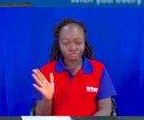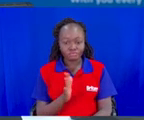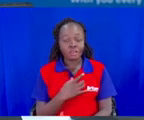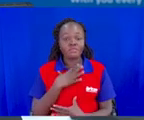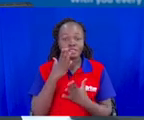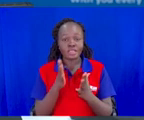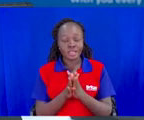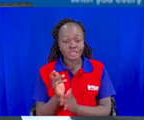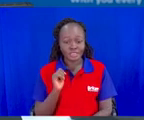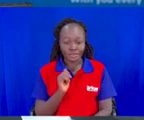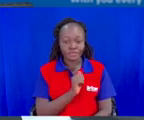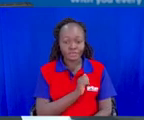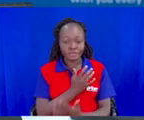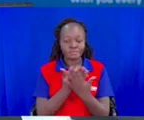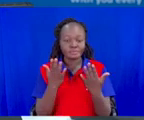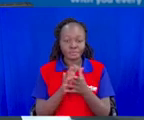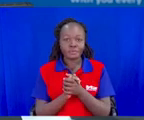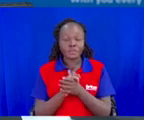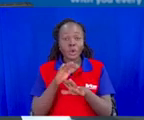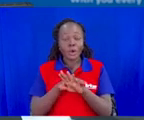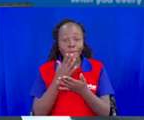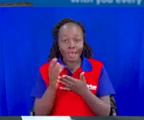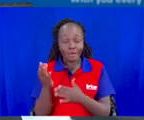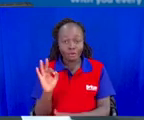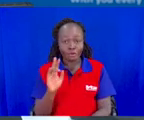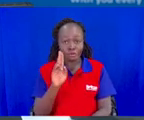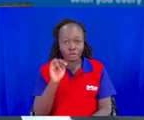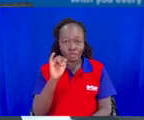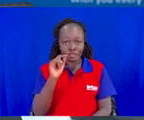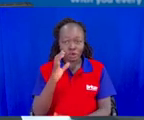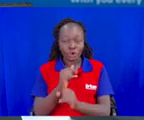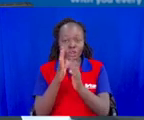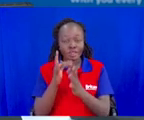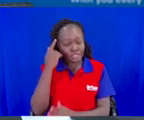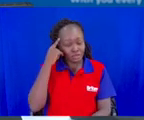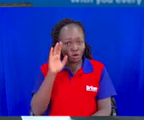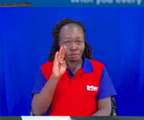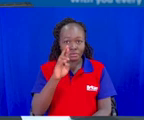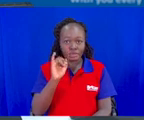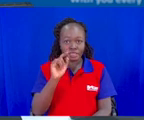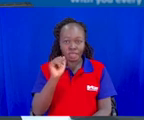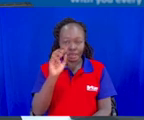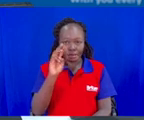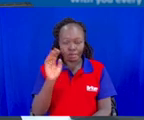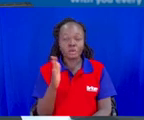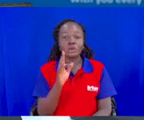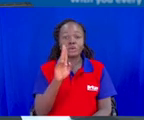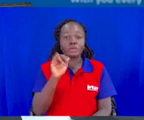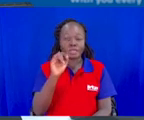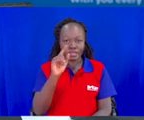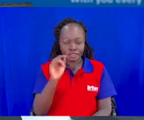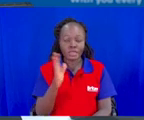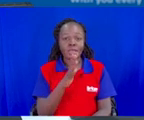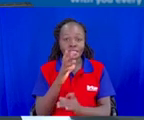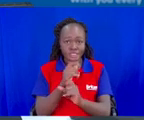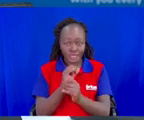colleagues. On behalf of the unit holders of Britam Unit Trust Funds, it's my pleasure to